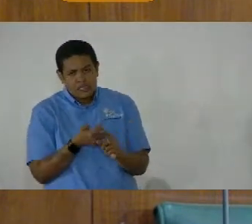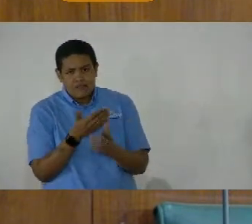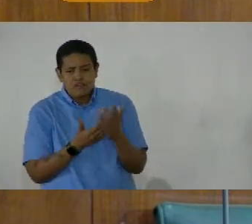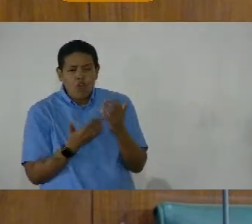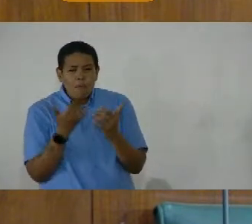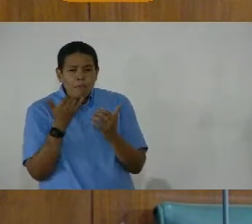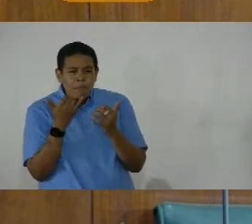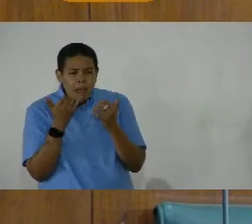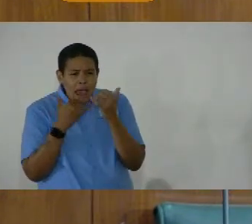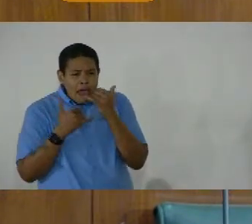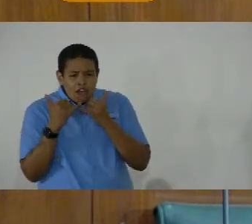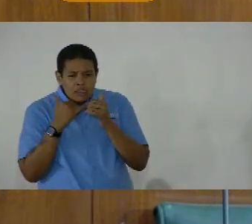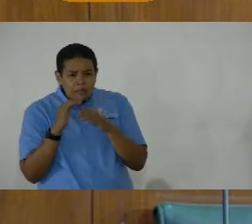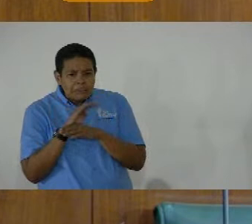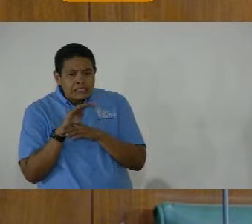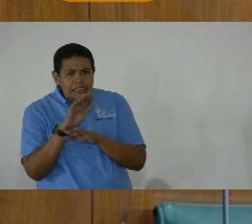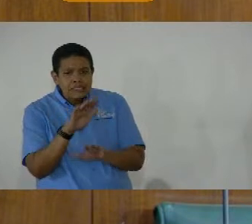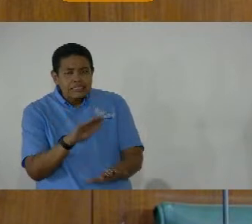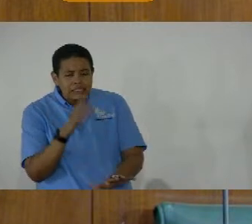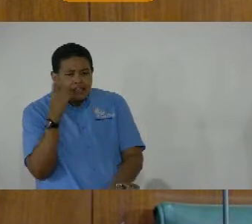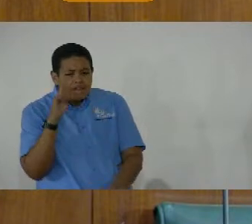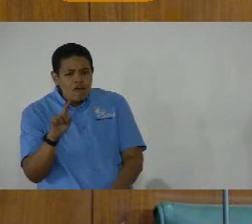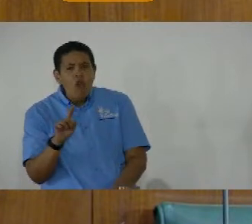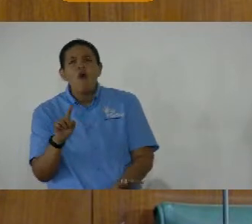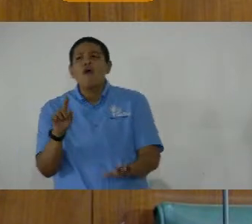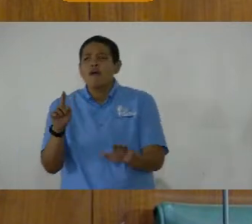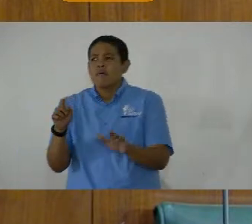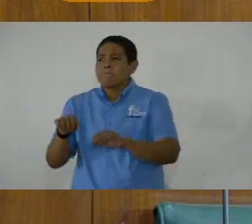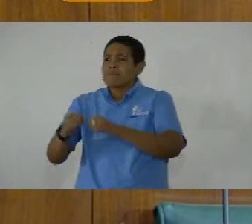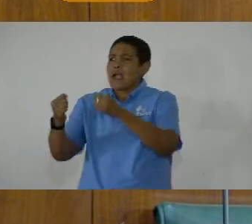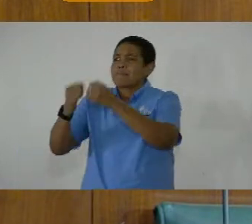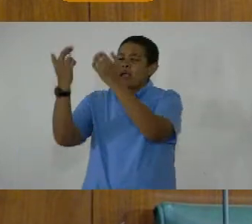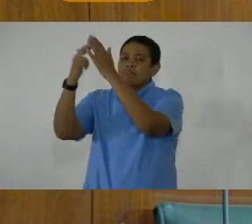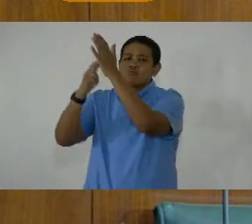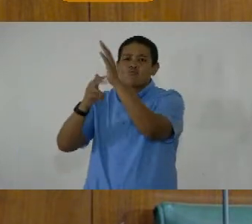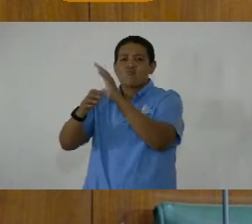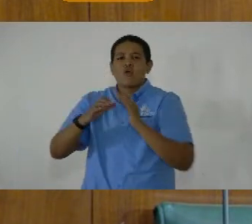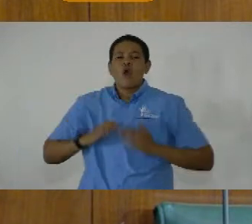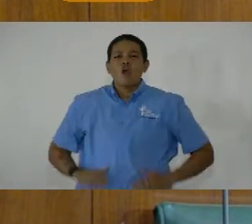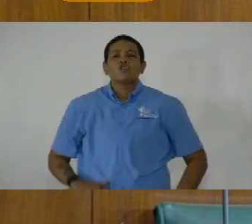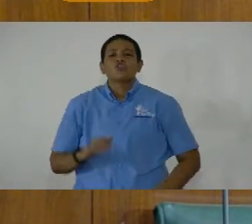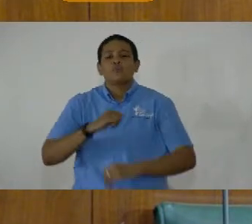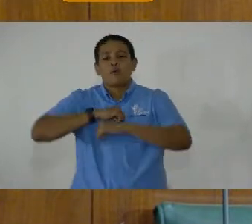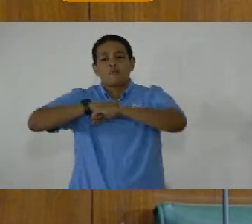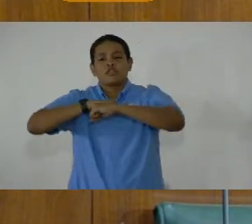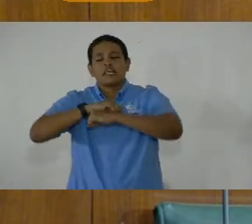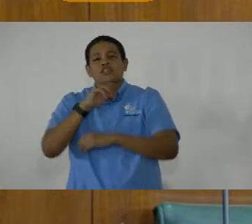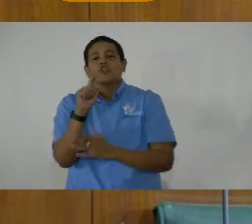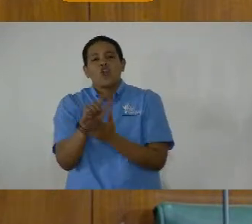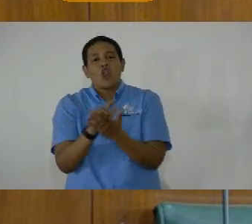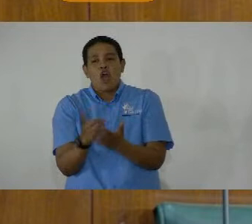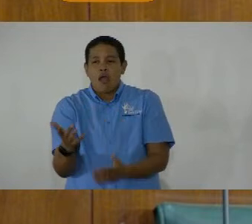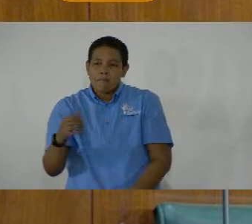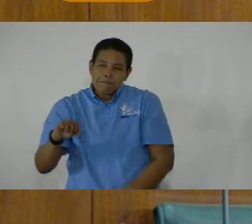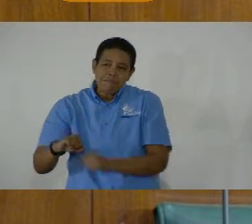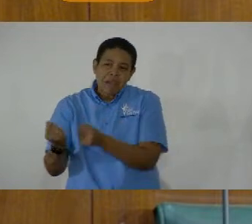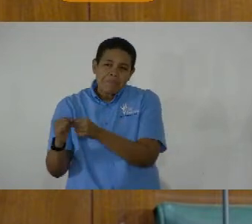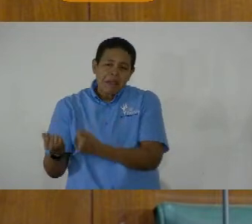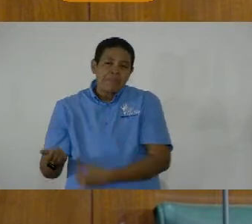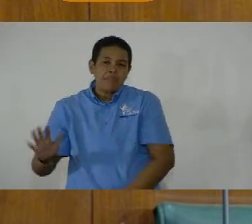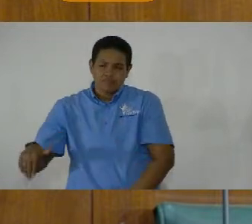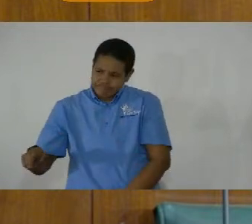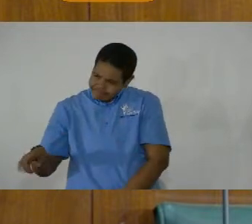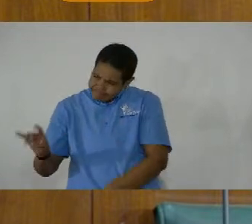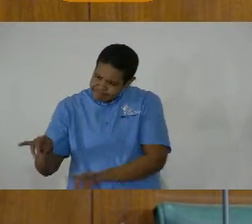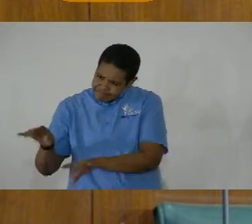errant businesses for violation of the consumer protection laws.